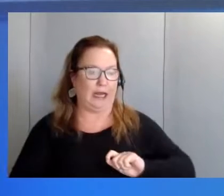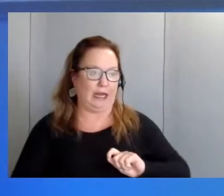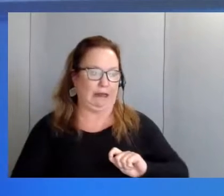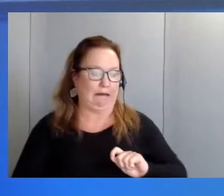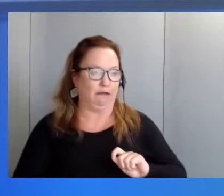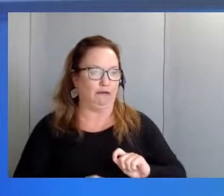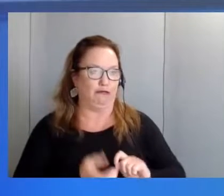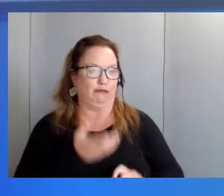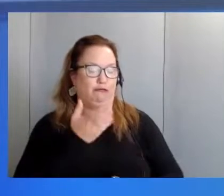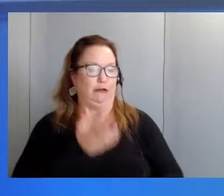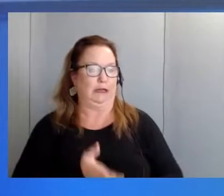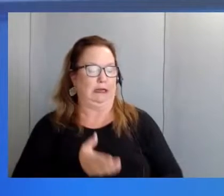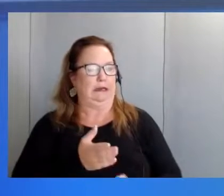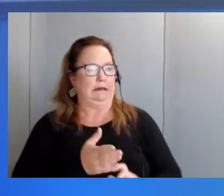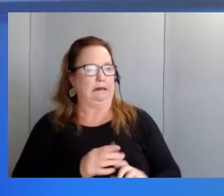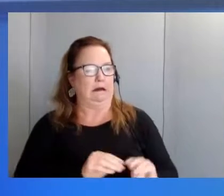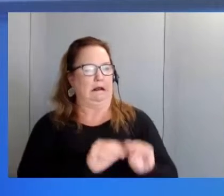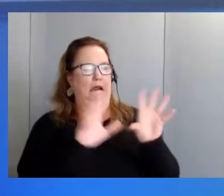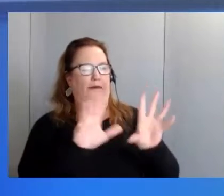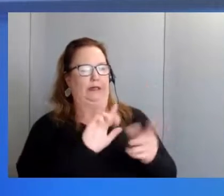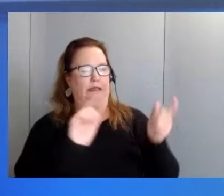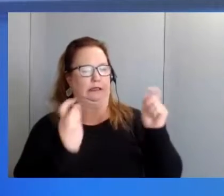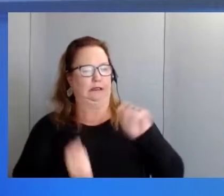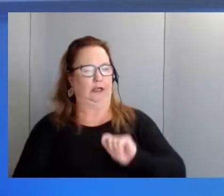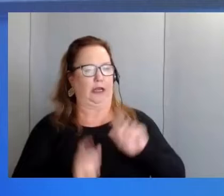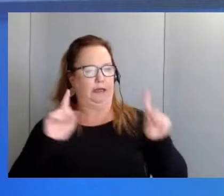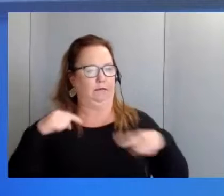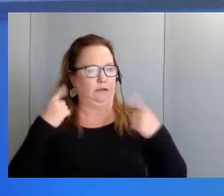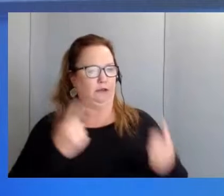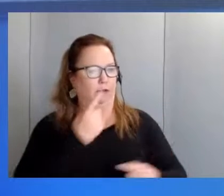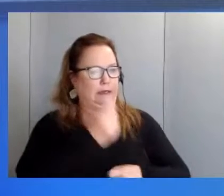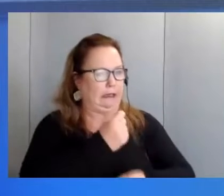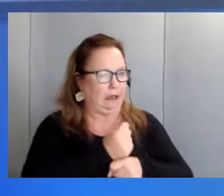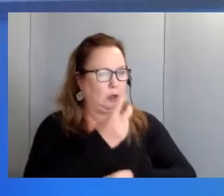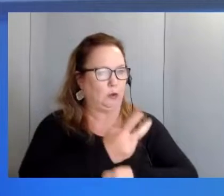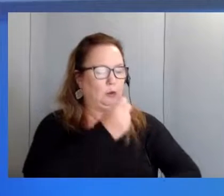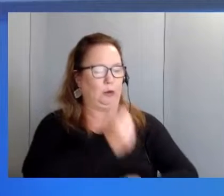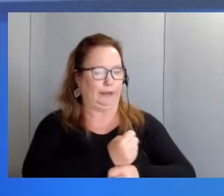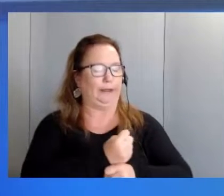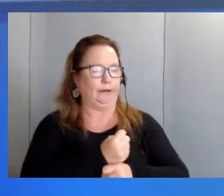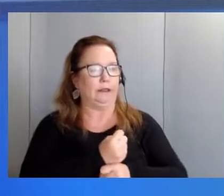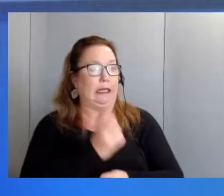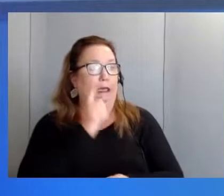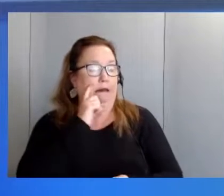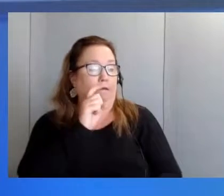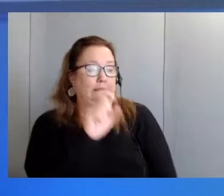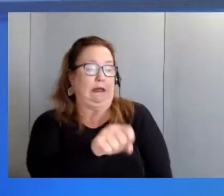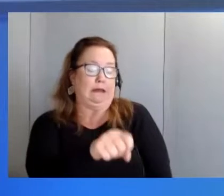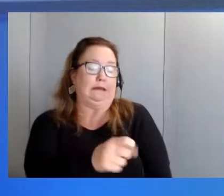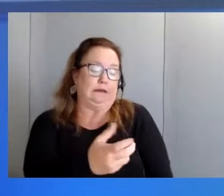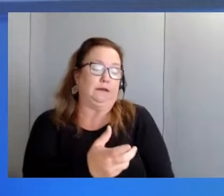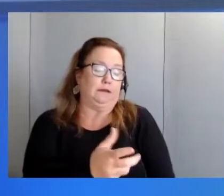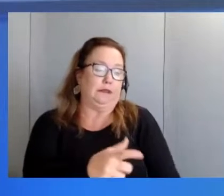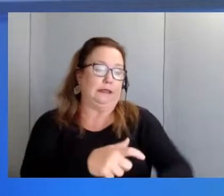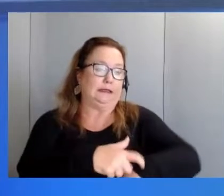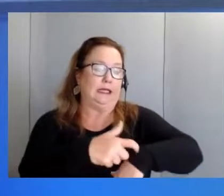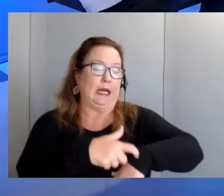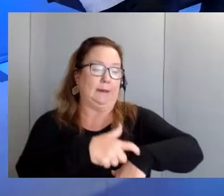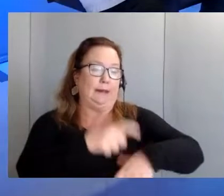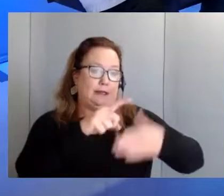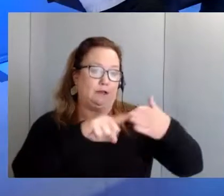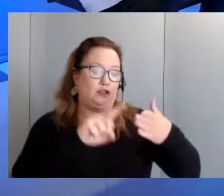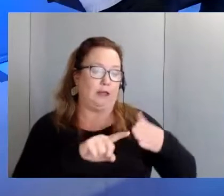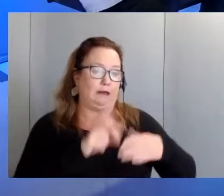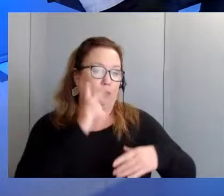a distinct change for that individual over the last year or two? And if so, it's probably time to get checked out. And